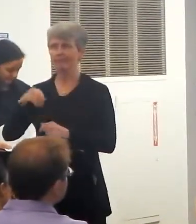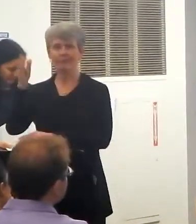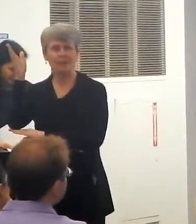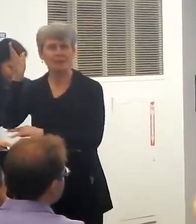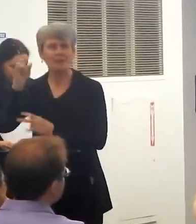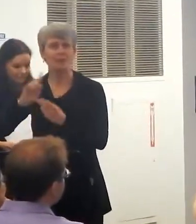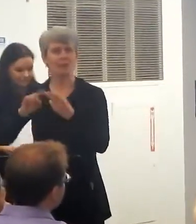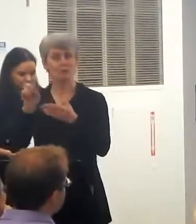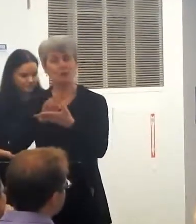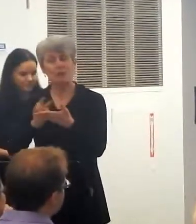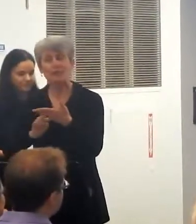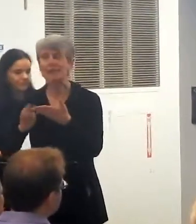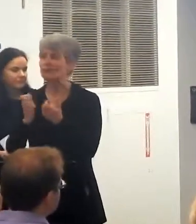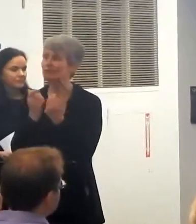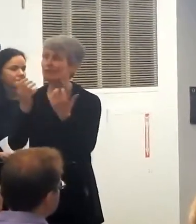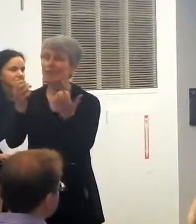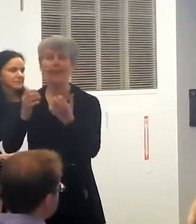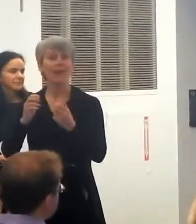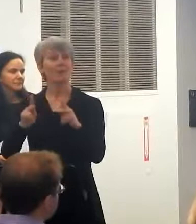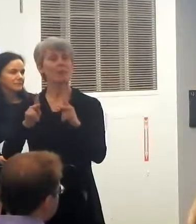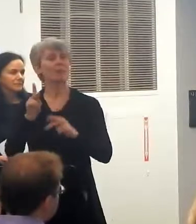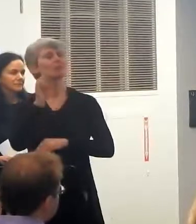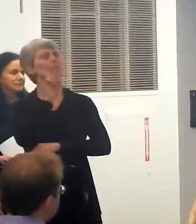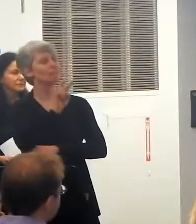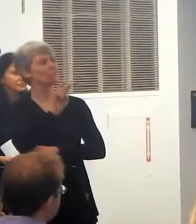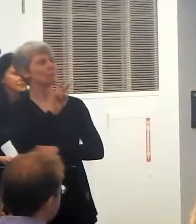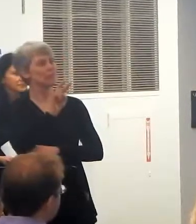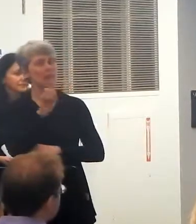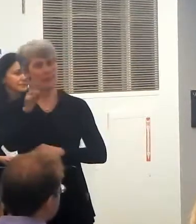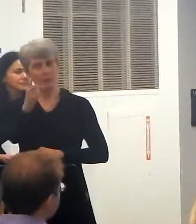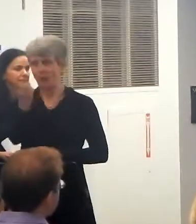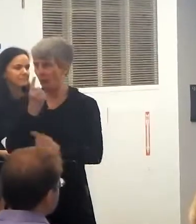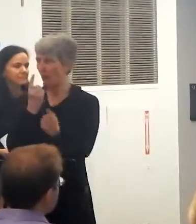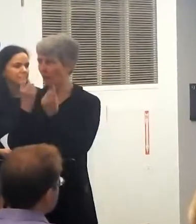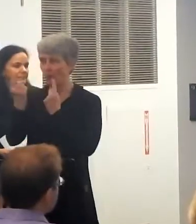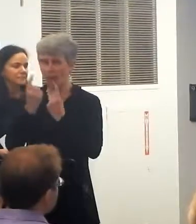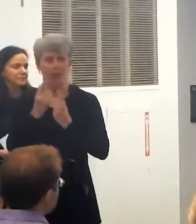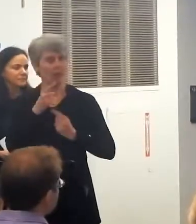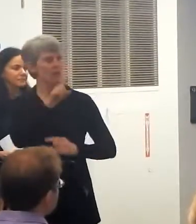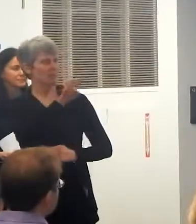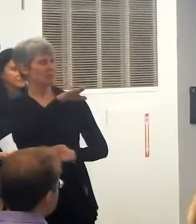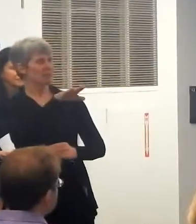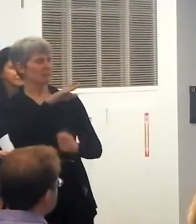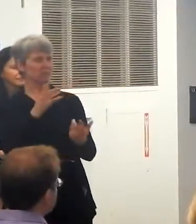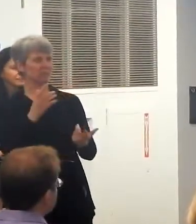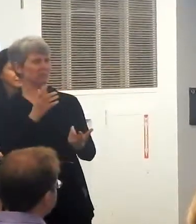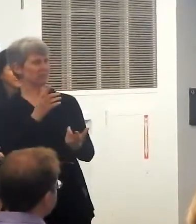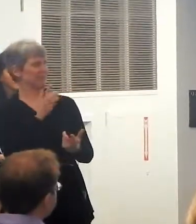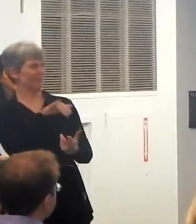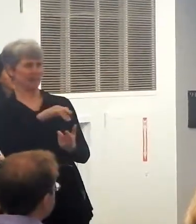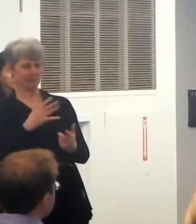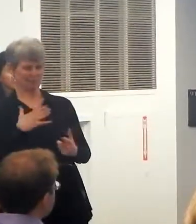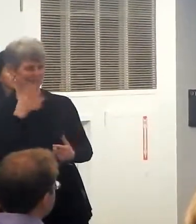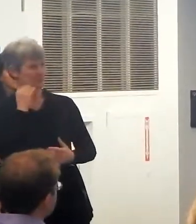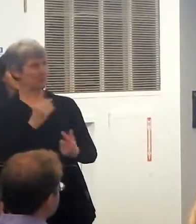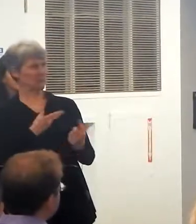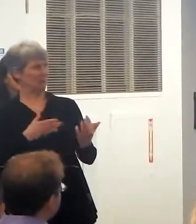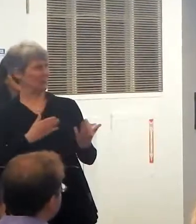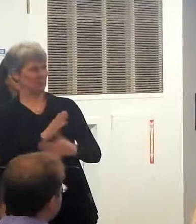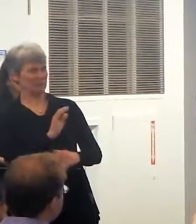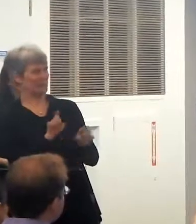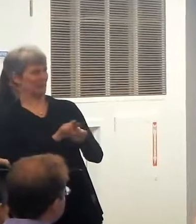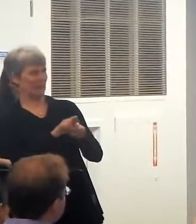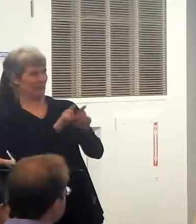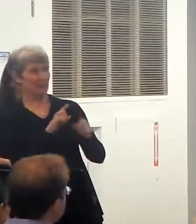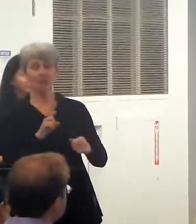events where afterwards the audience sitting there listening would confide in me that I somehow unlocked their stories and that they